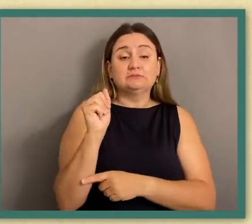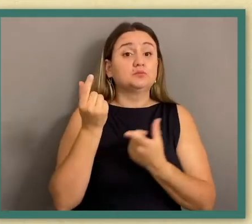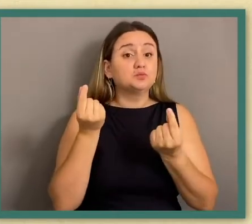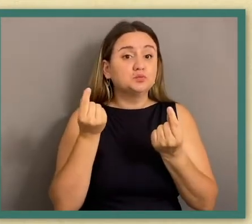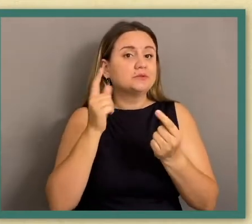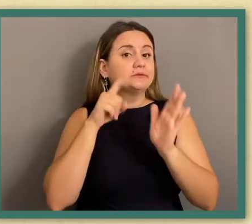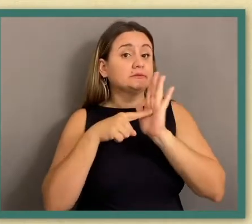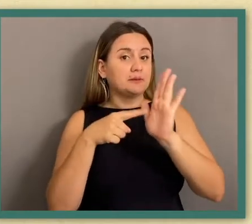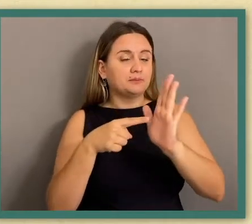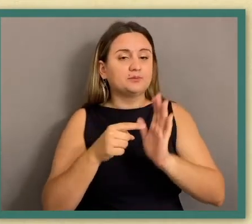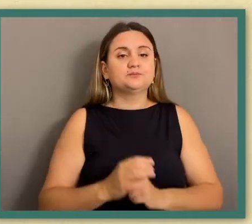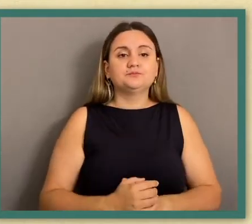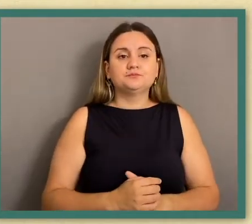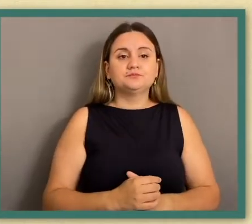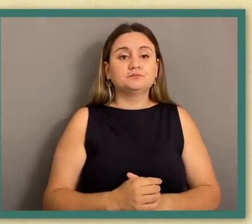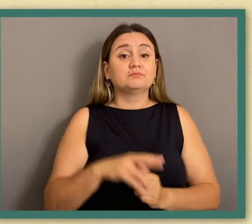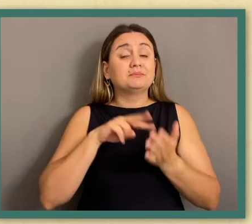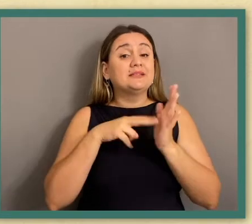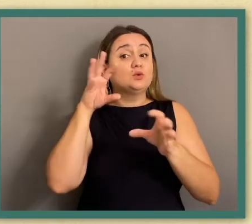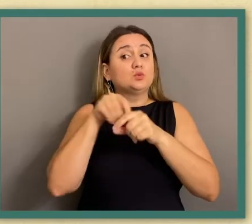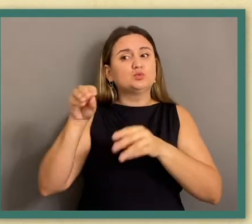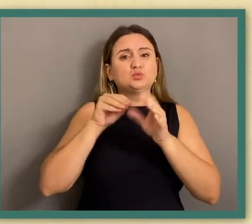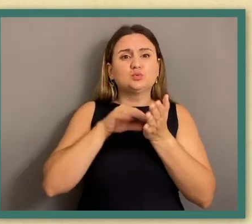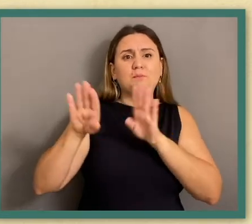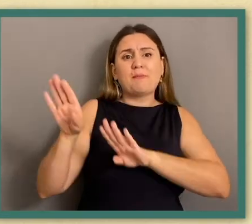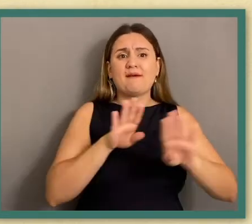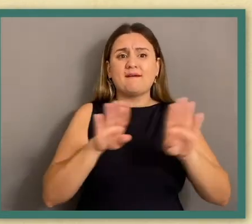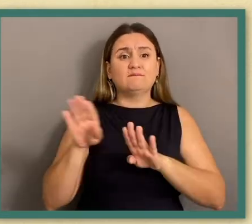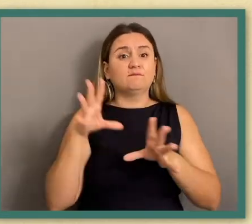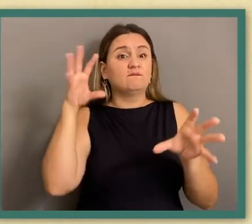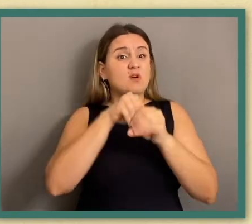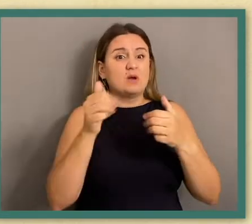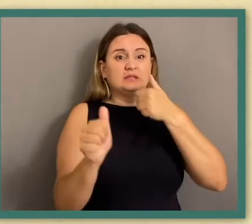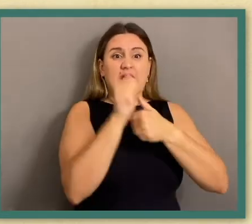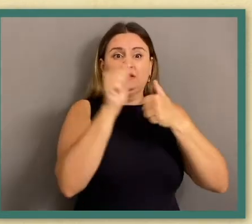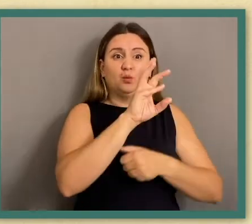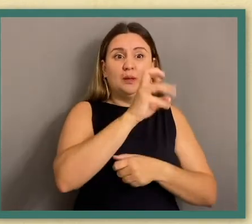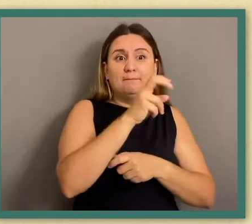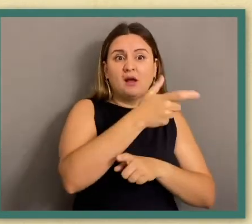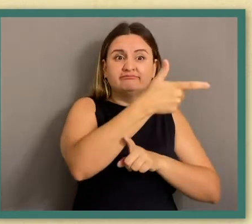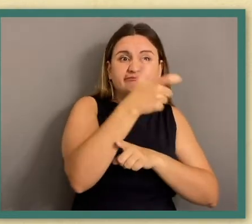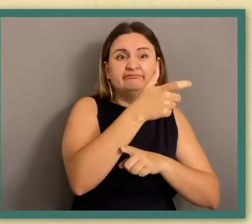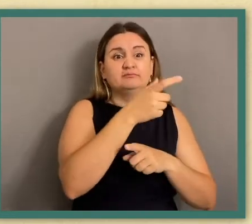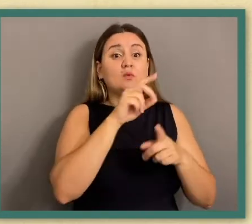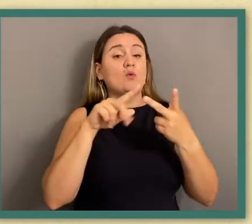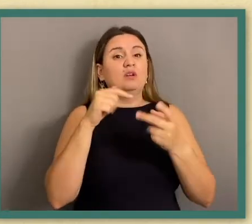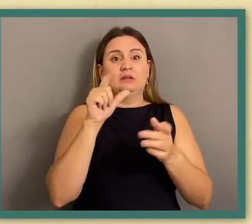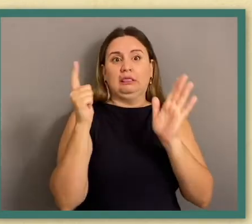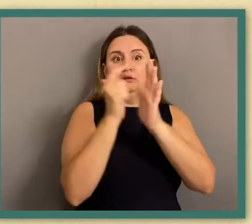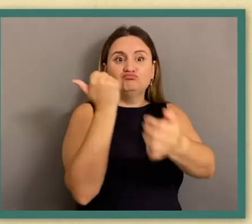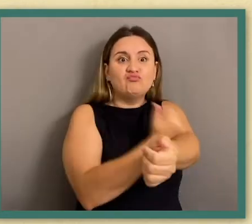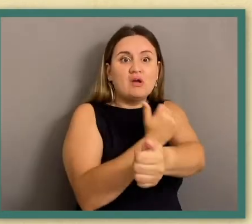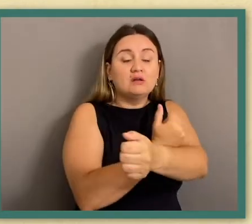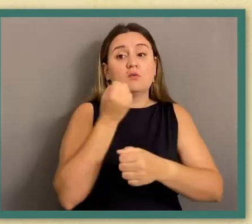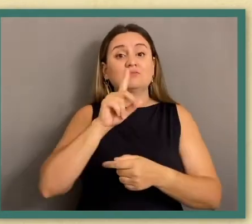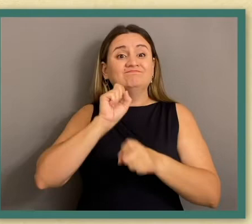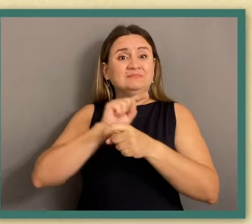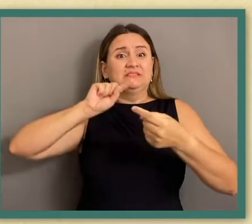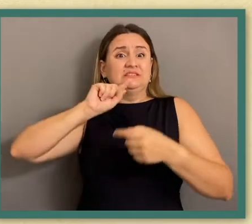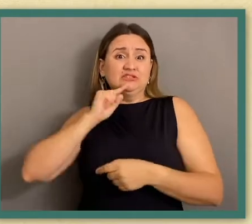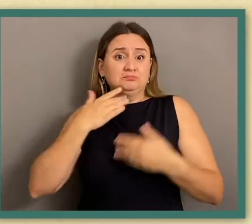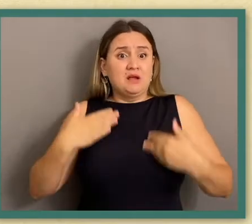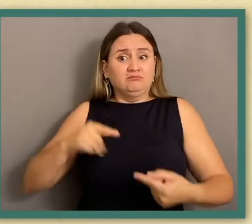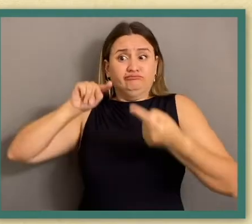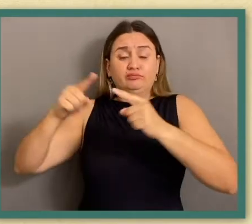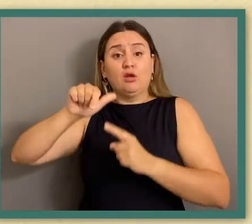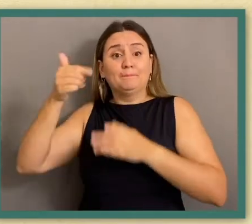has a disability. This includes when a student's behavior involves a dangerous weapon, illegal drugs, or serious bodily injury